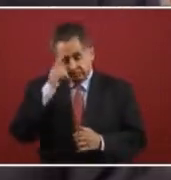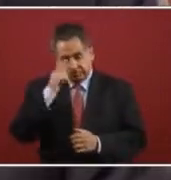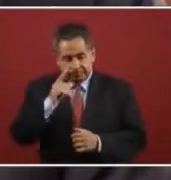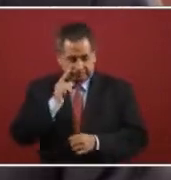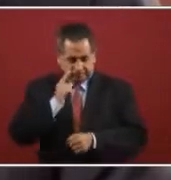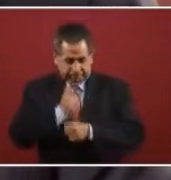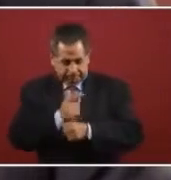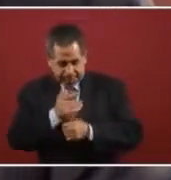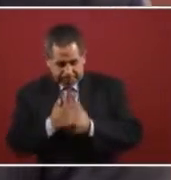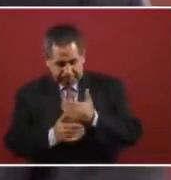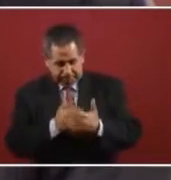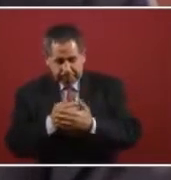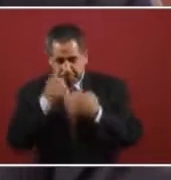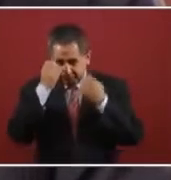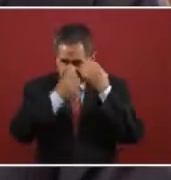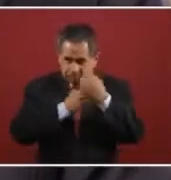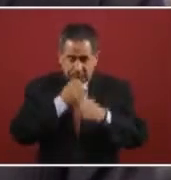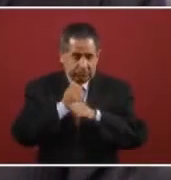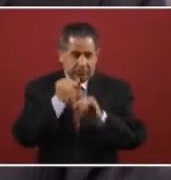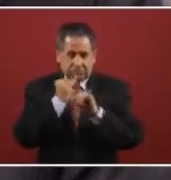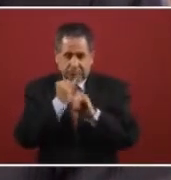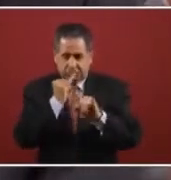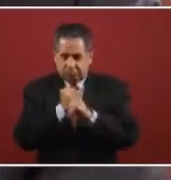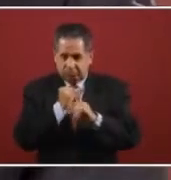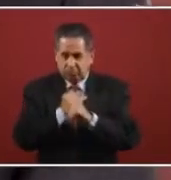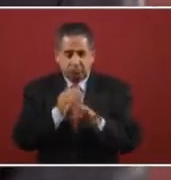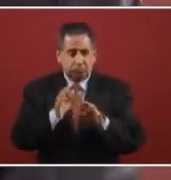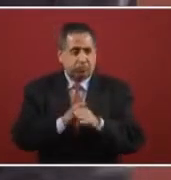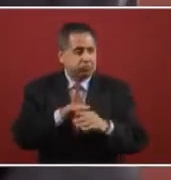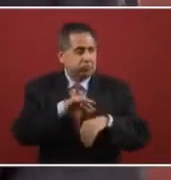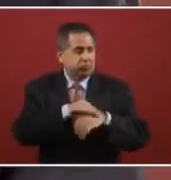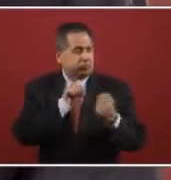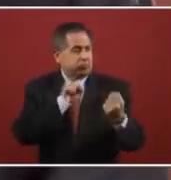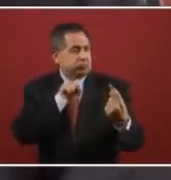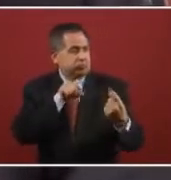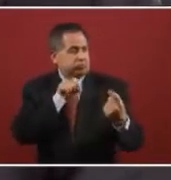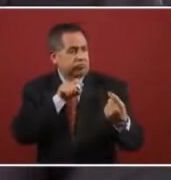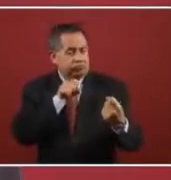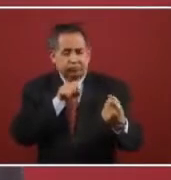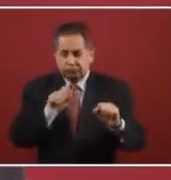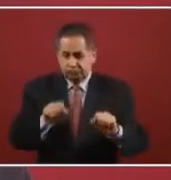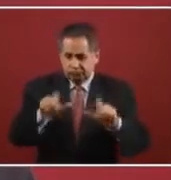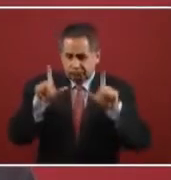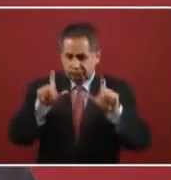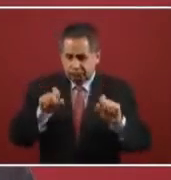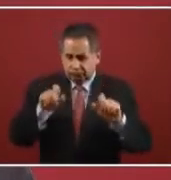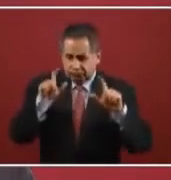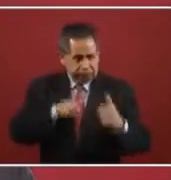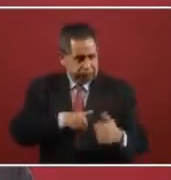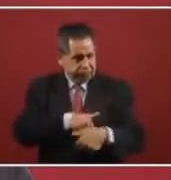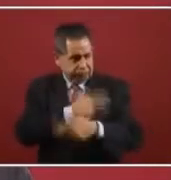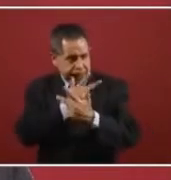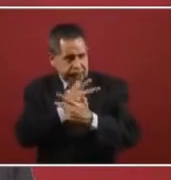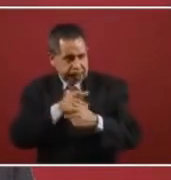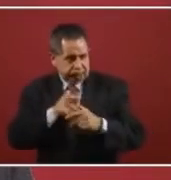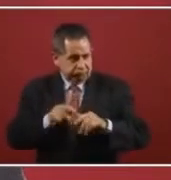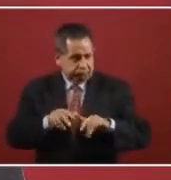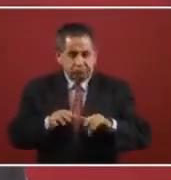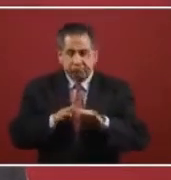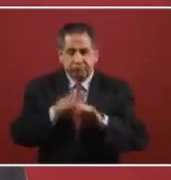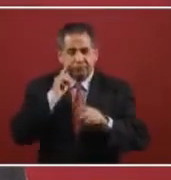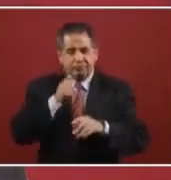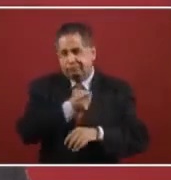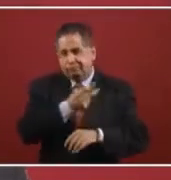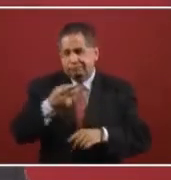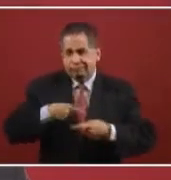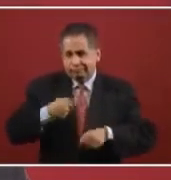health. For diagnosticians via internet. And sometimes they can do consultations via the